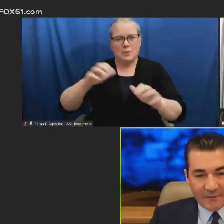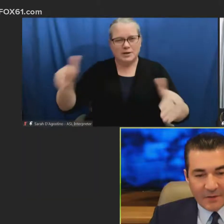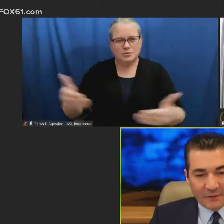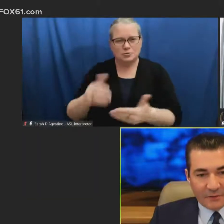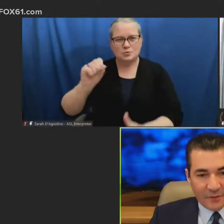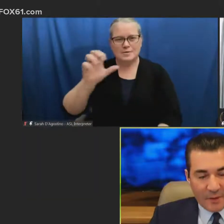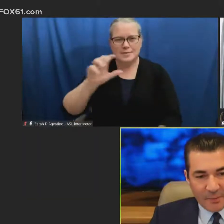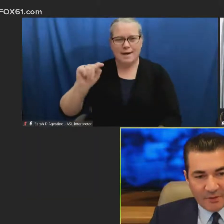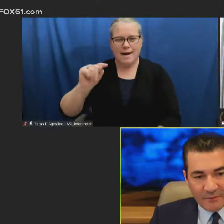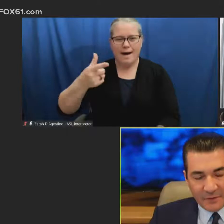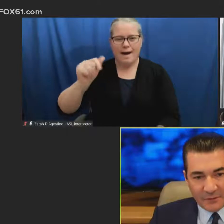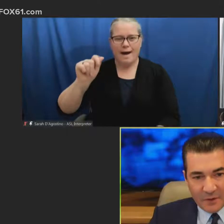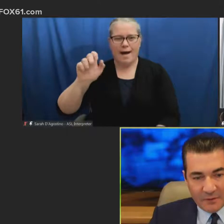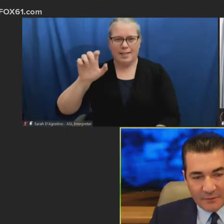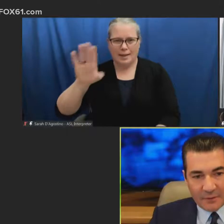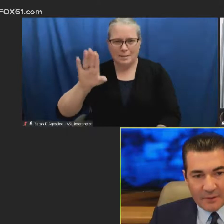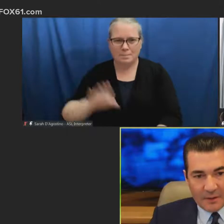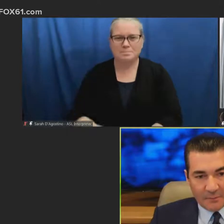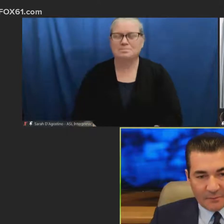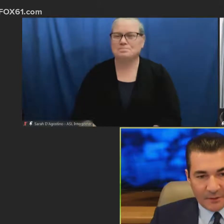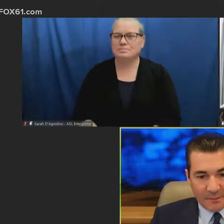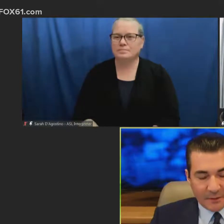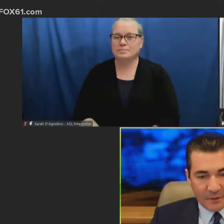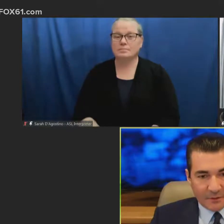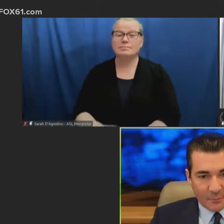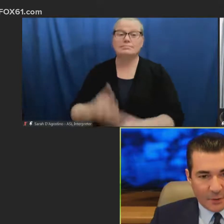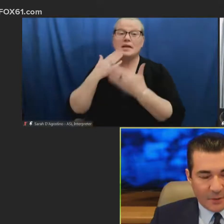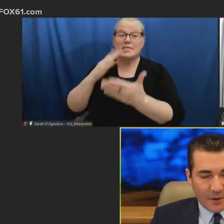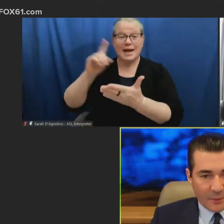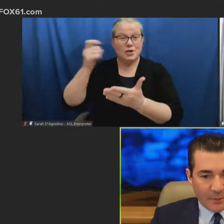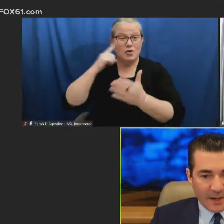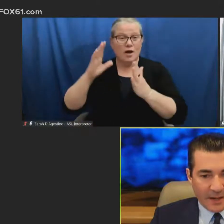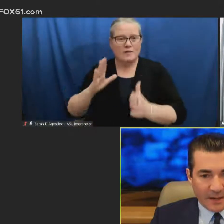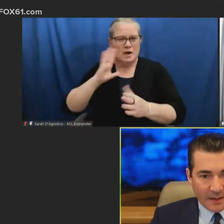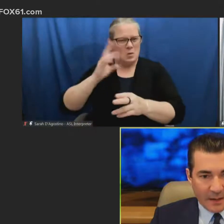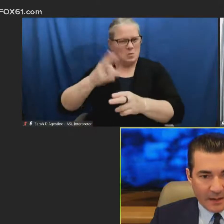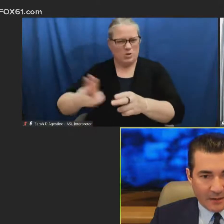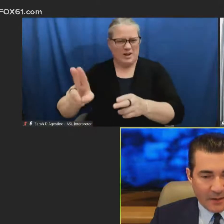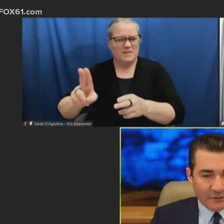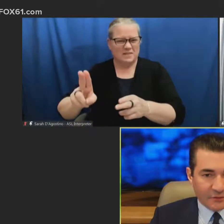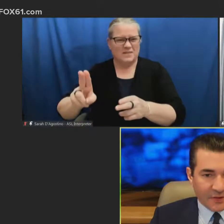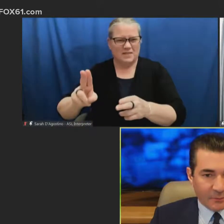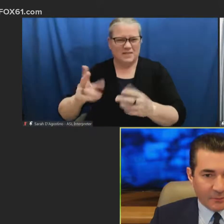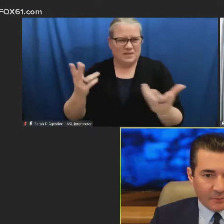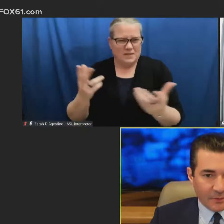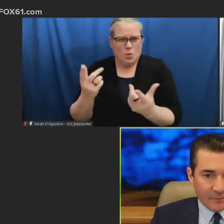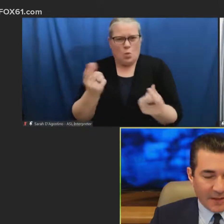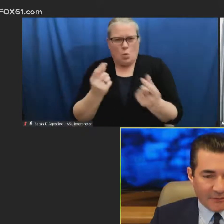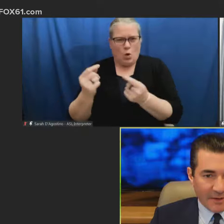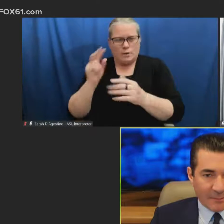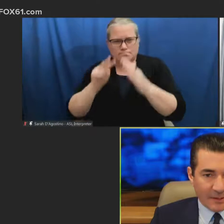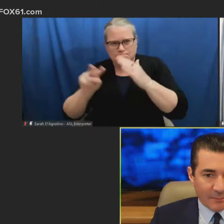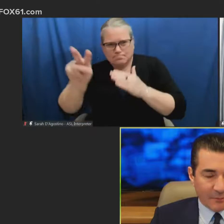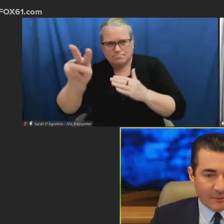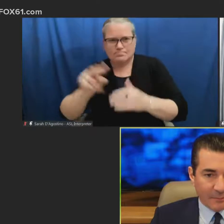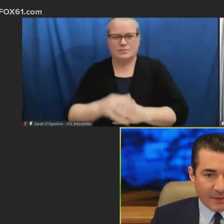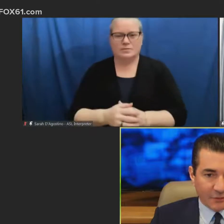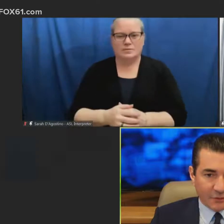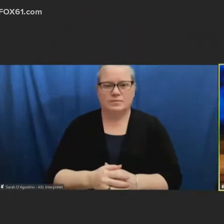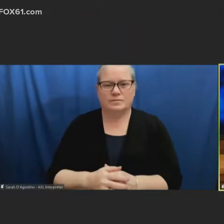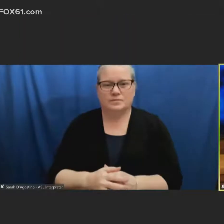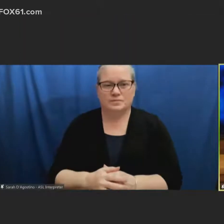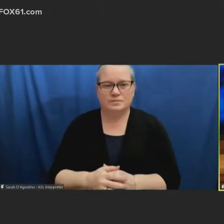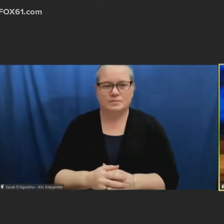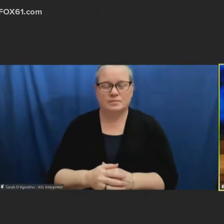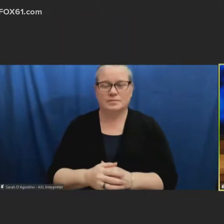a lot, Governor. I'll be brief and just offer some top line thoughts on where we are, where we're heading. As you said, we have a rapidly improving